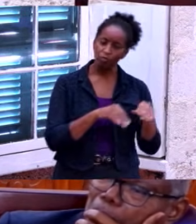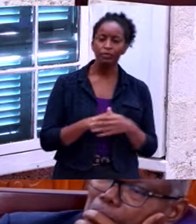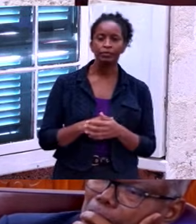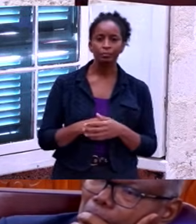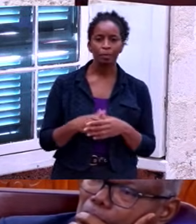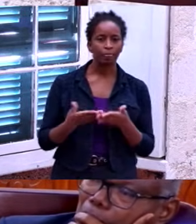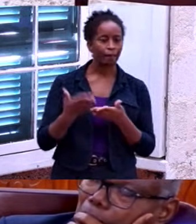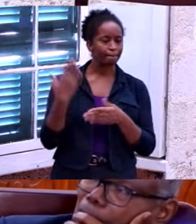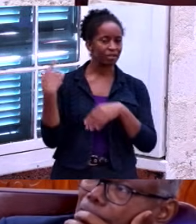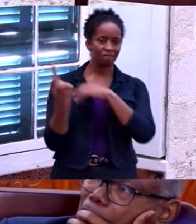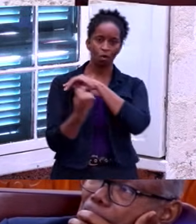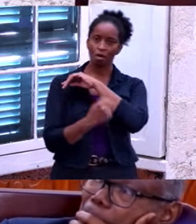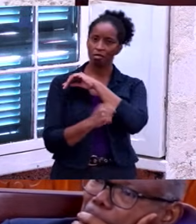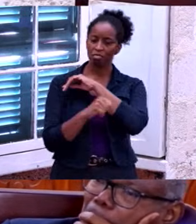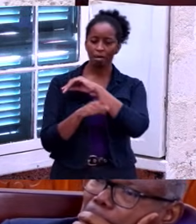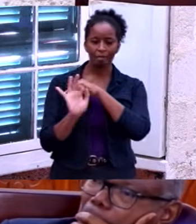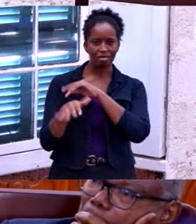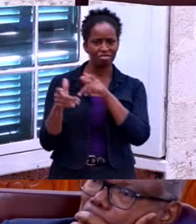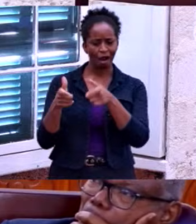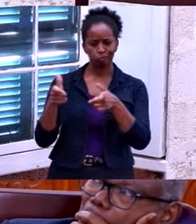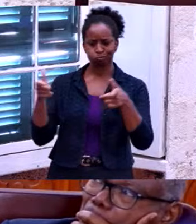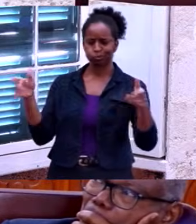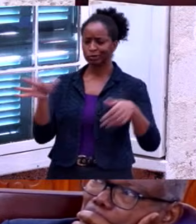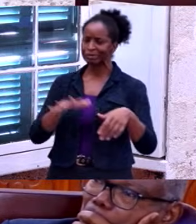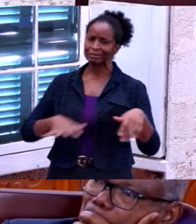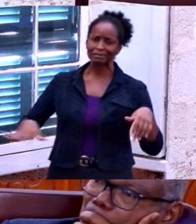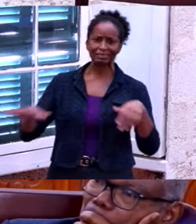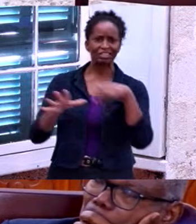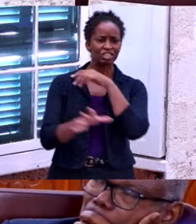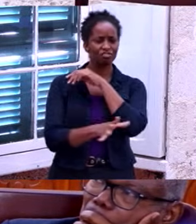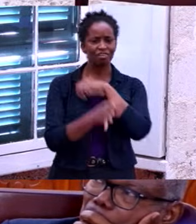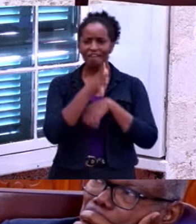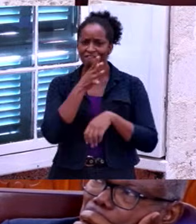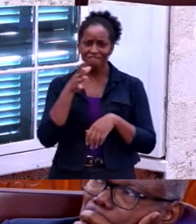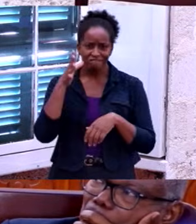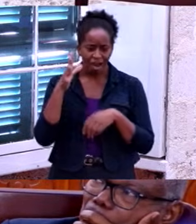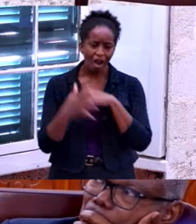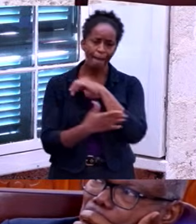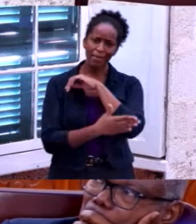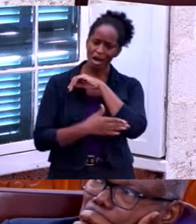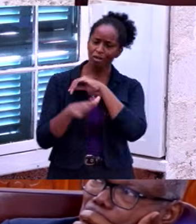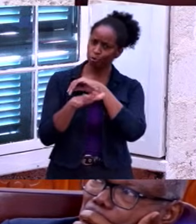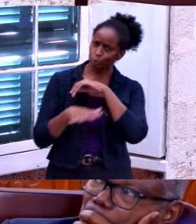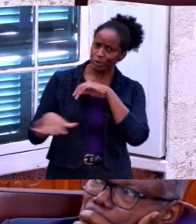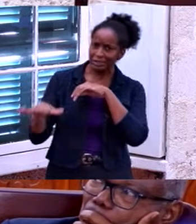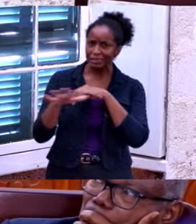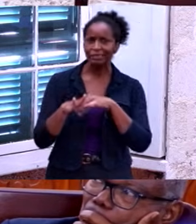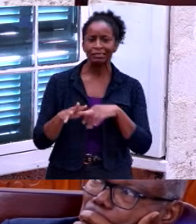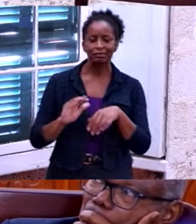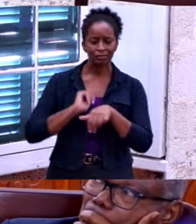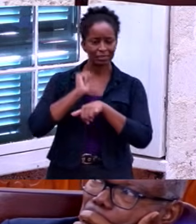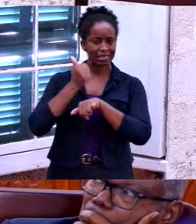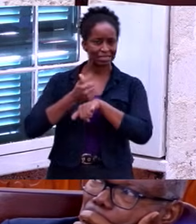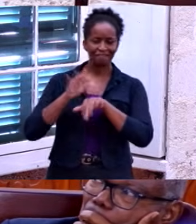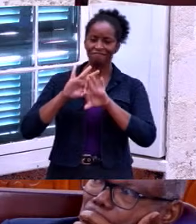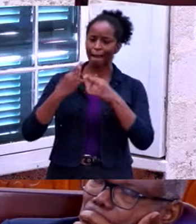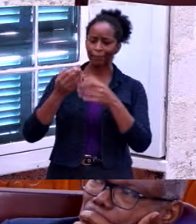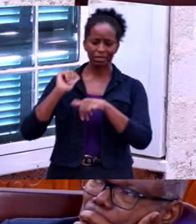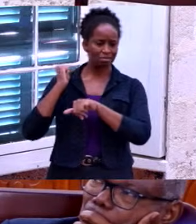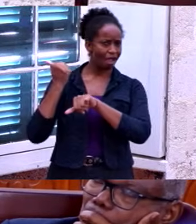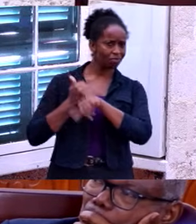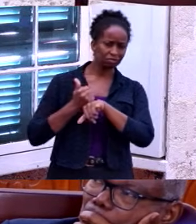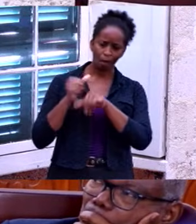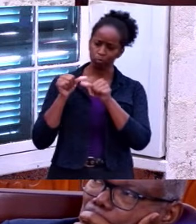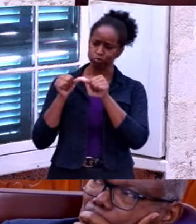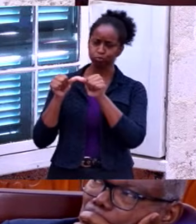large rural constituency with stable families and populations where when you went down the street,